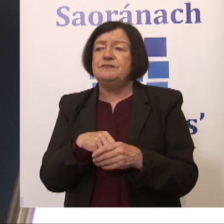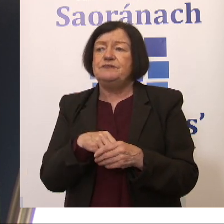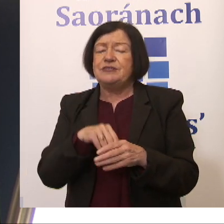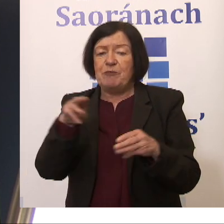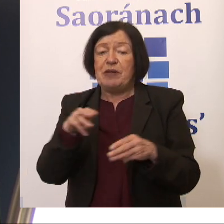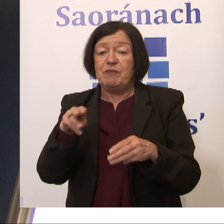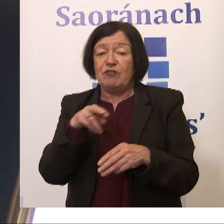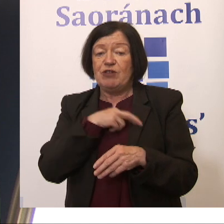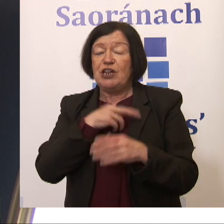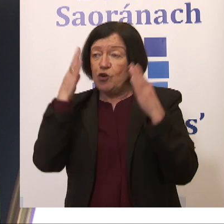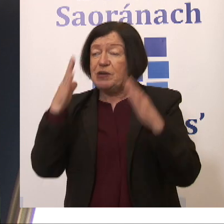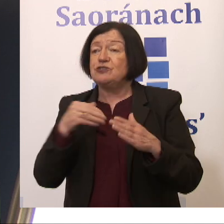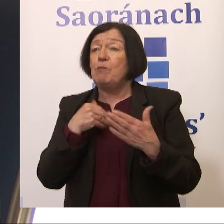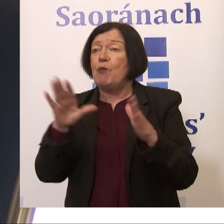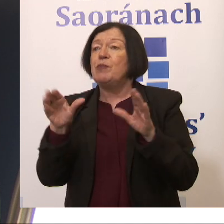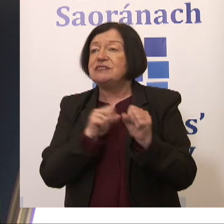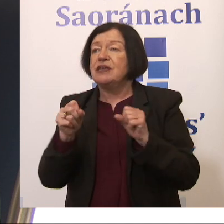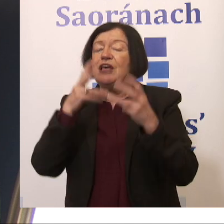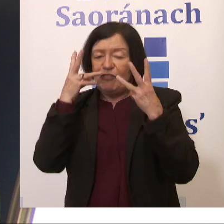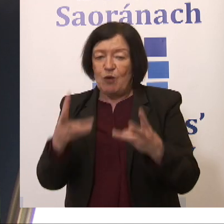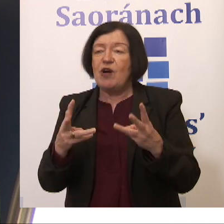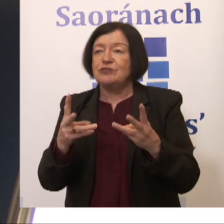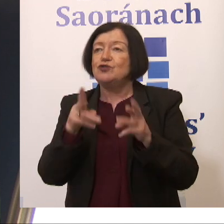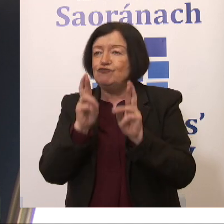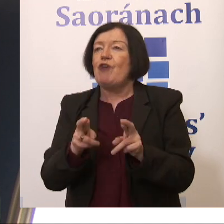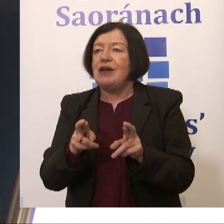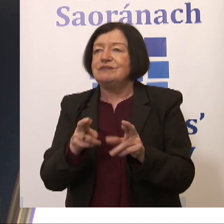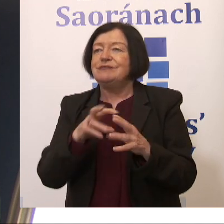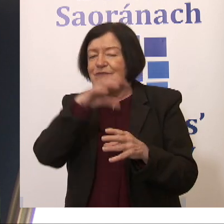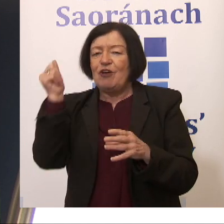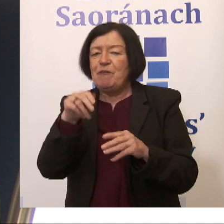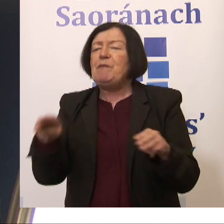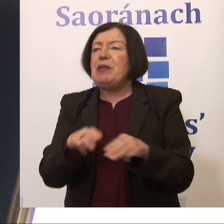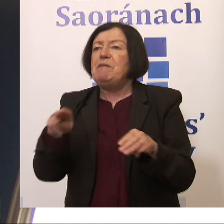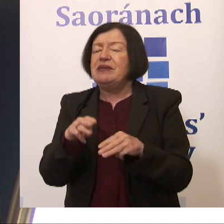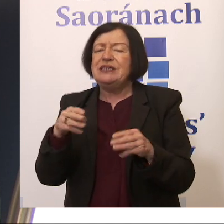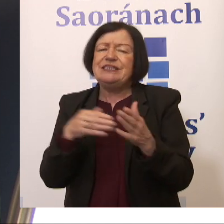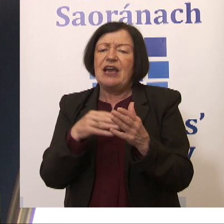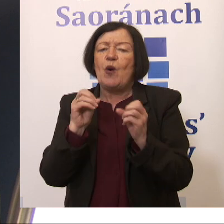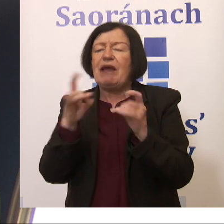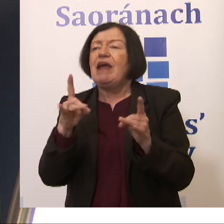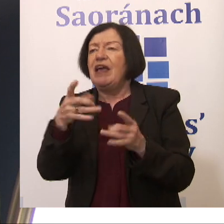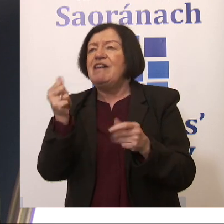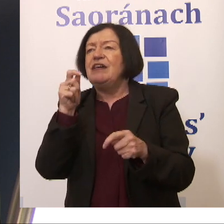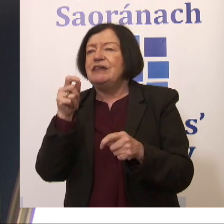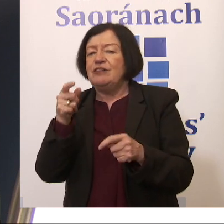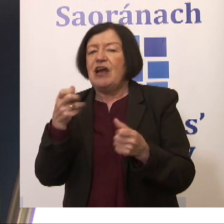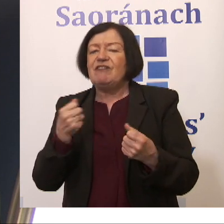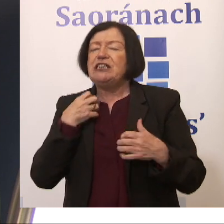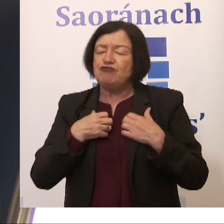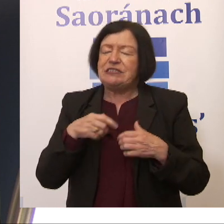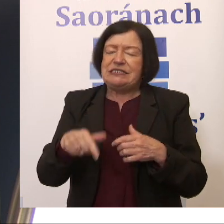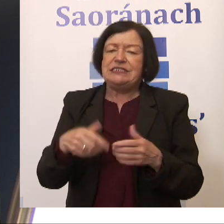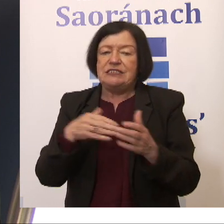people are genuinely committed to public service. They genuinely want to do the right thing. The vast majority of people, yeah, okay, you can have a vested interest here and there. You can have